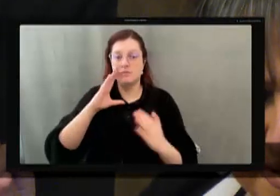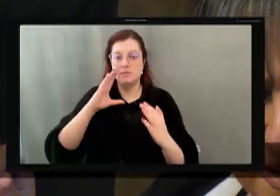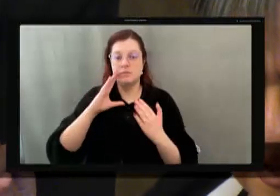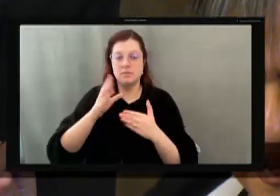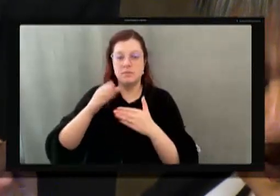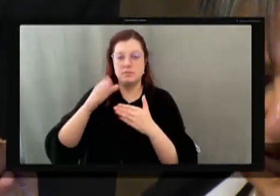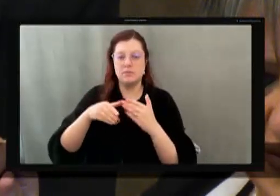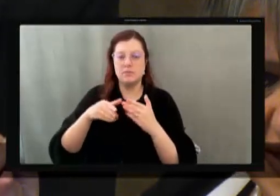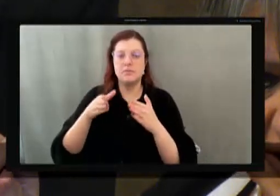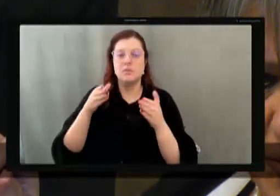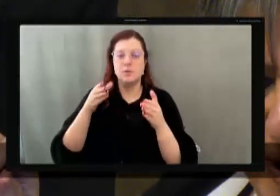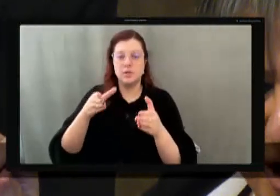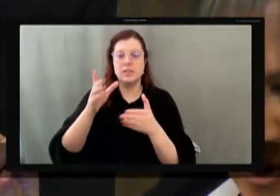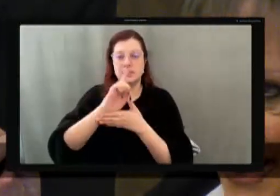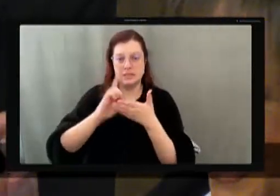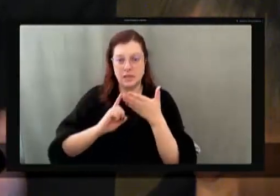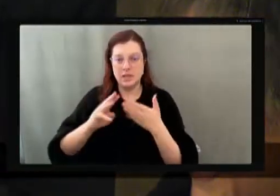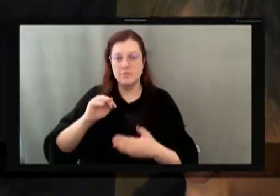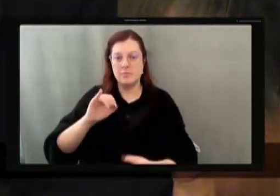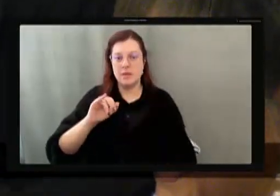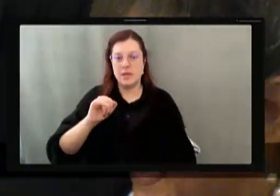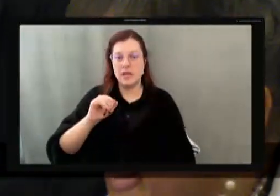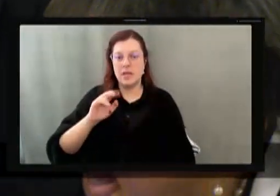so we've talked a little bit about,